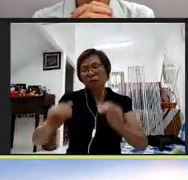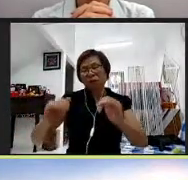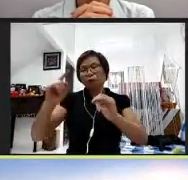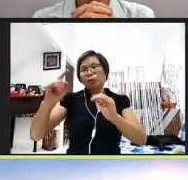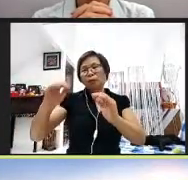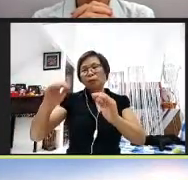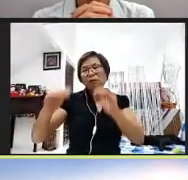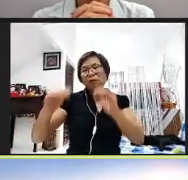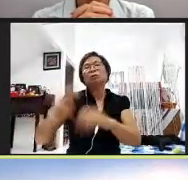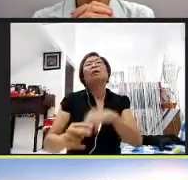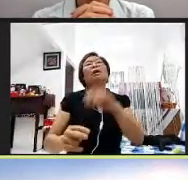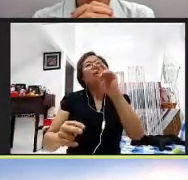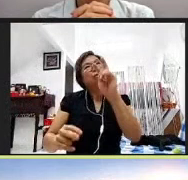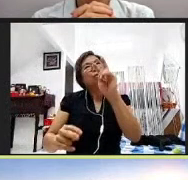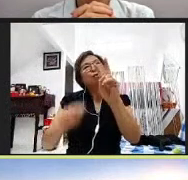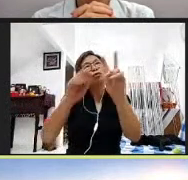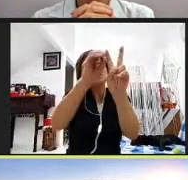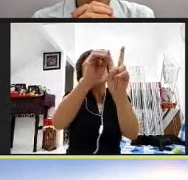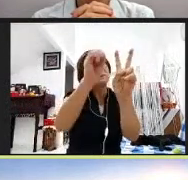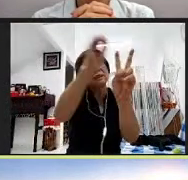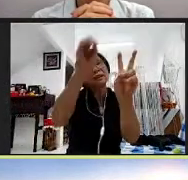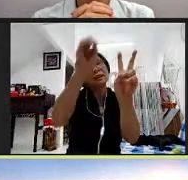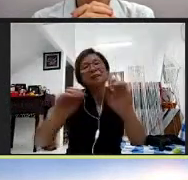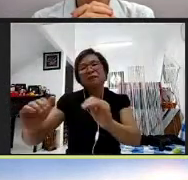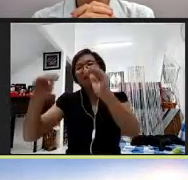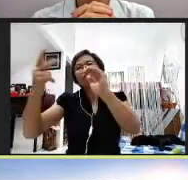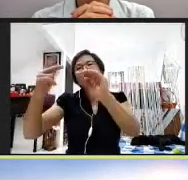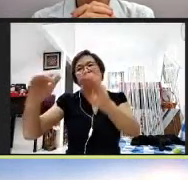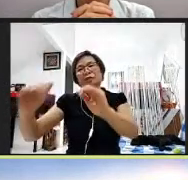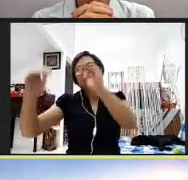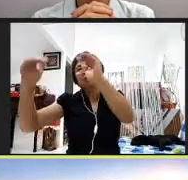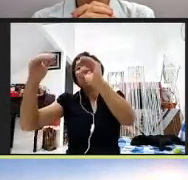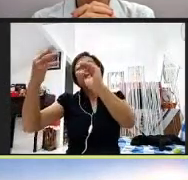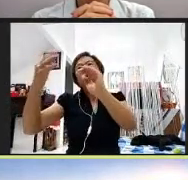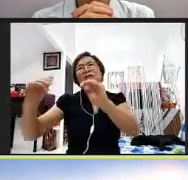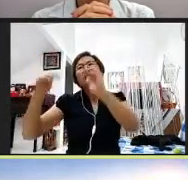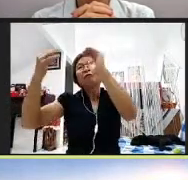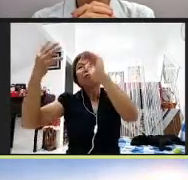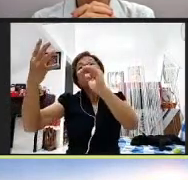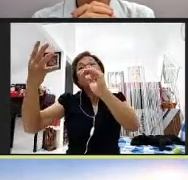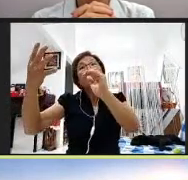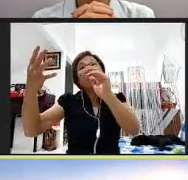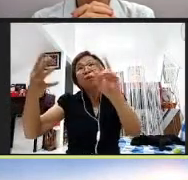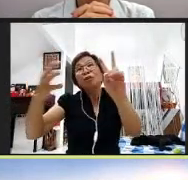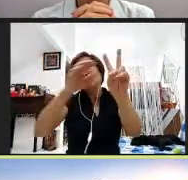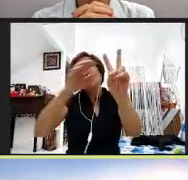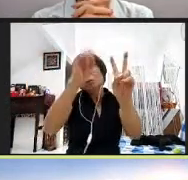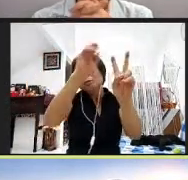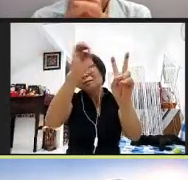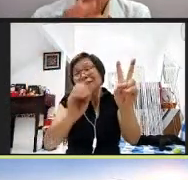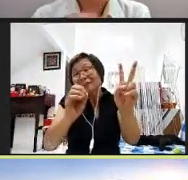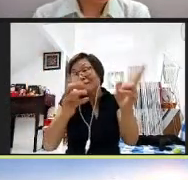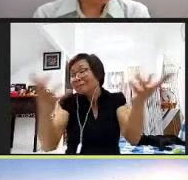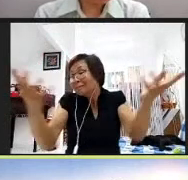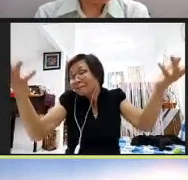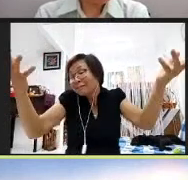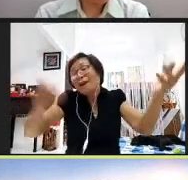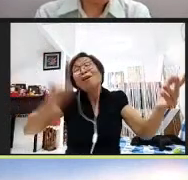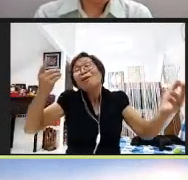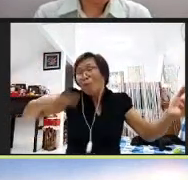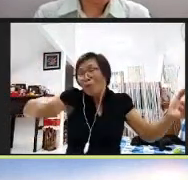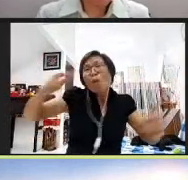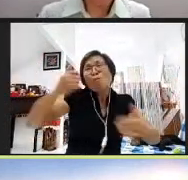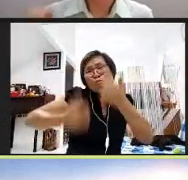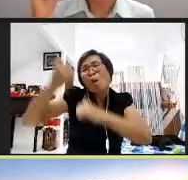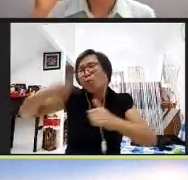3, 4, and 5. So is there anything to worry? Most people will just get stage 1 and 2,